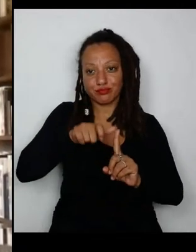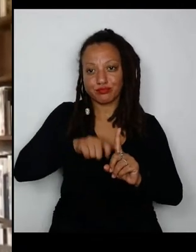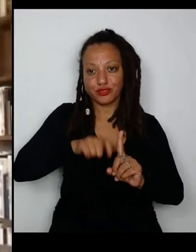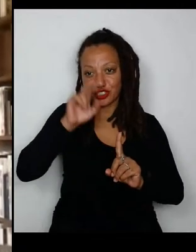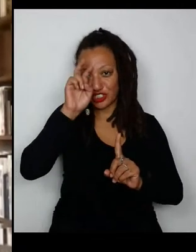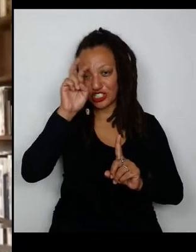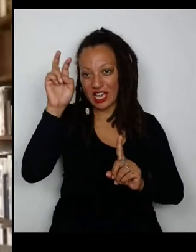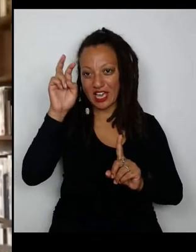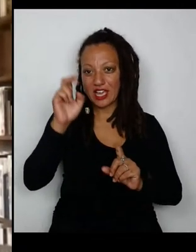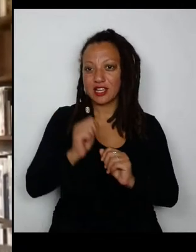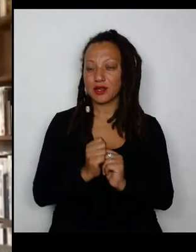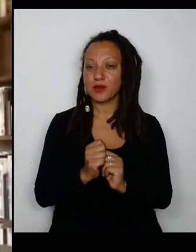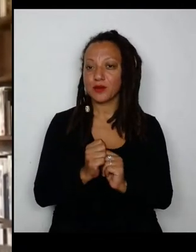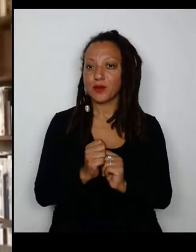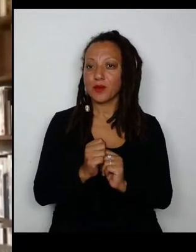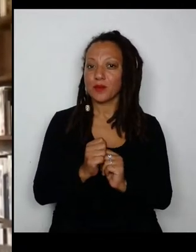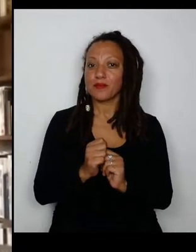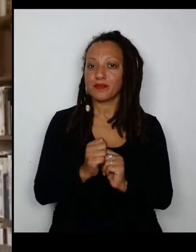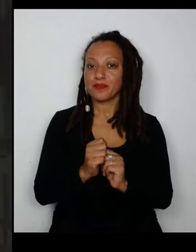so very mixed